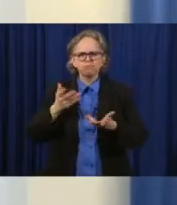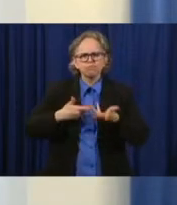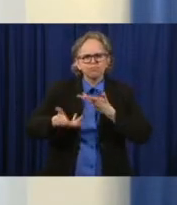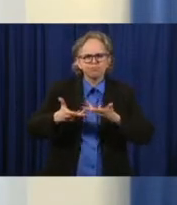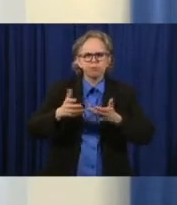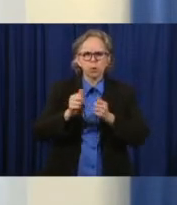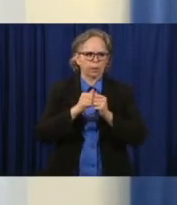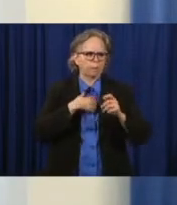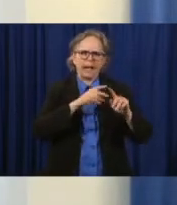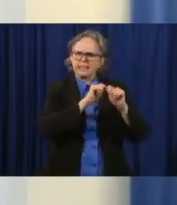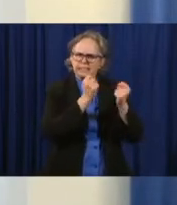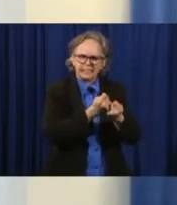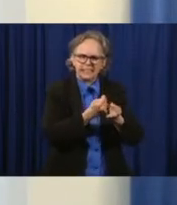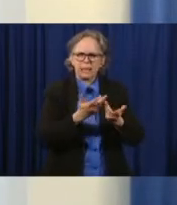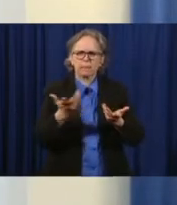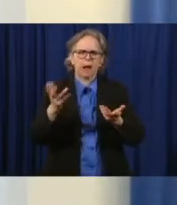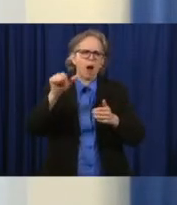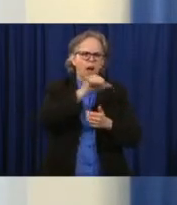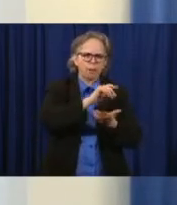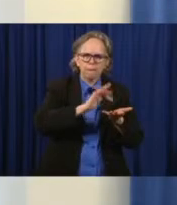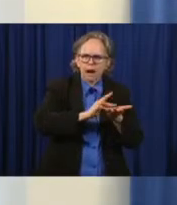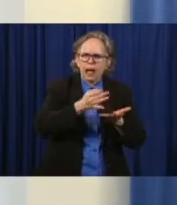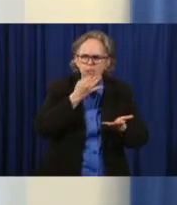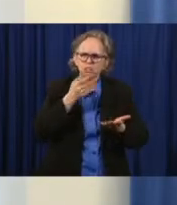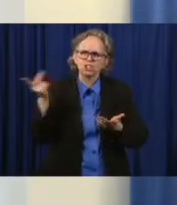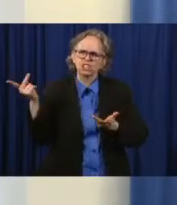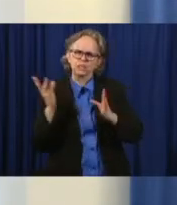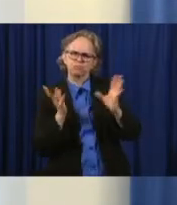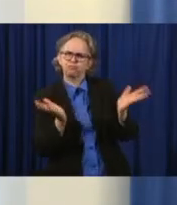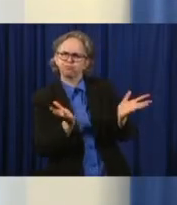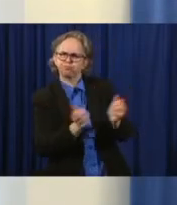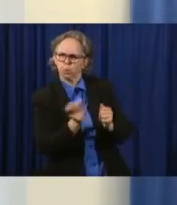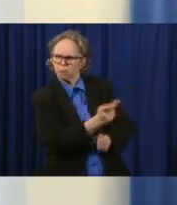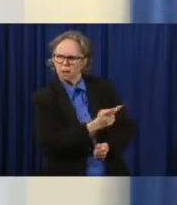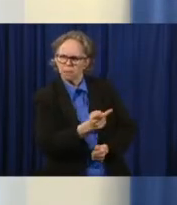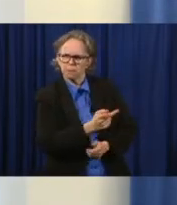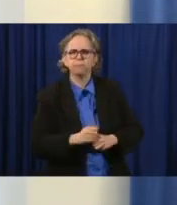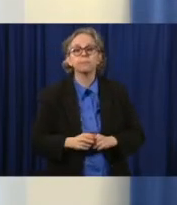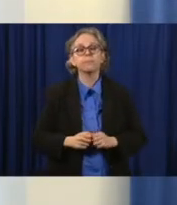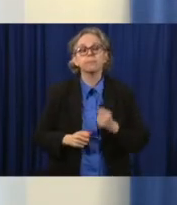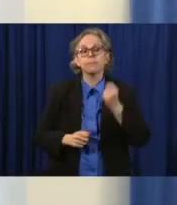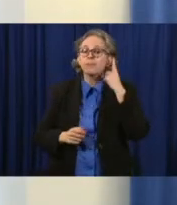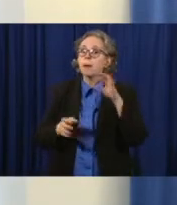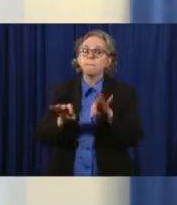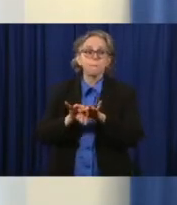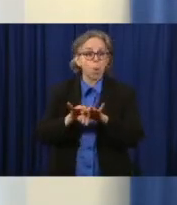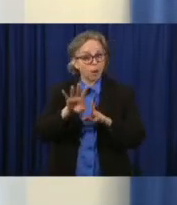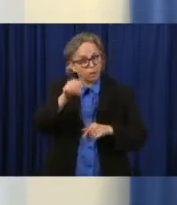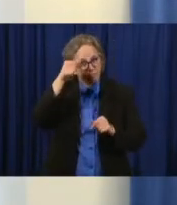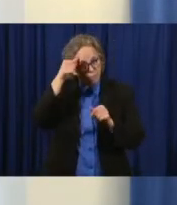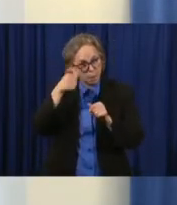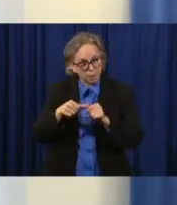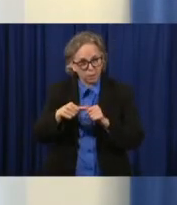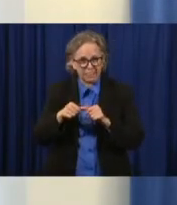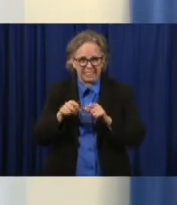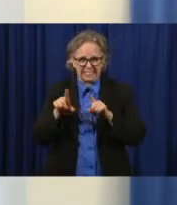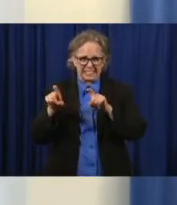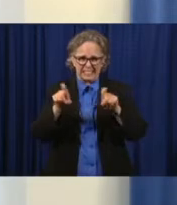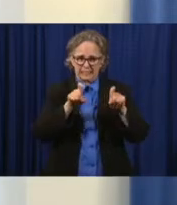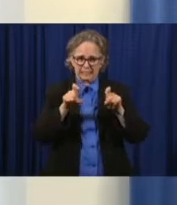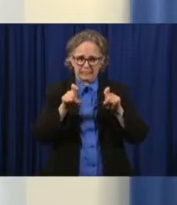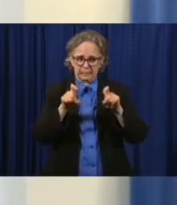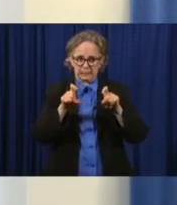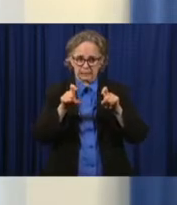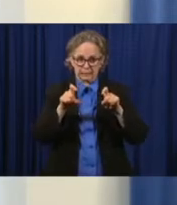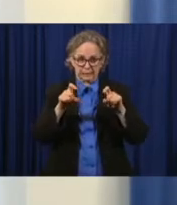clinicians. And so I think it's really important to remember that you want the testing is not the treatment, and you want the